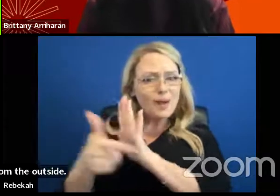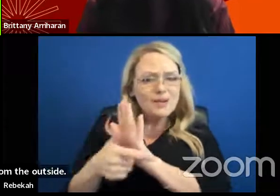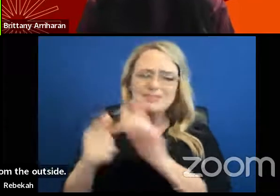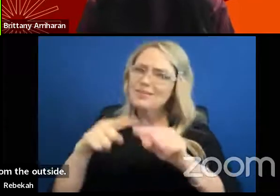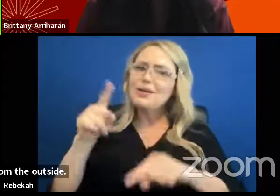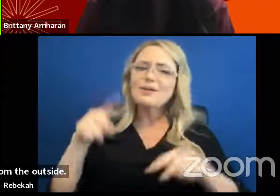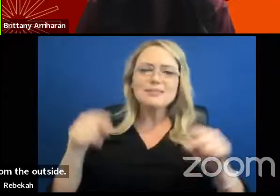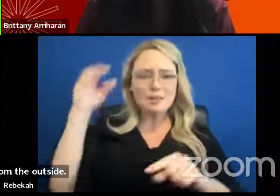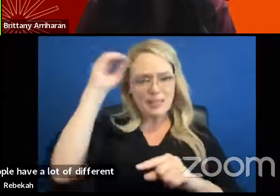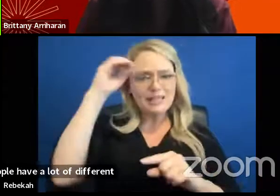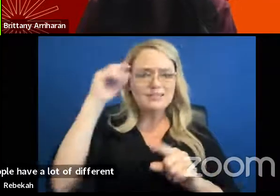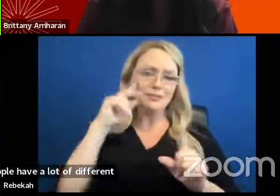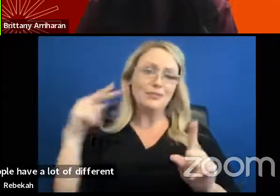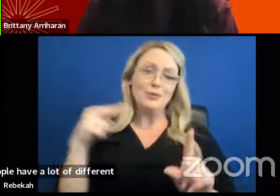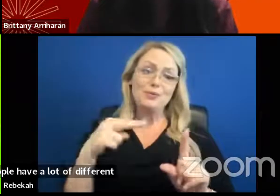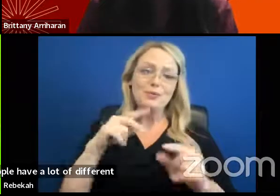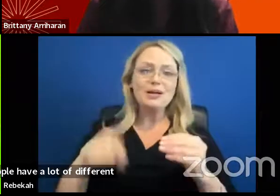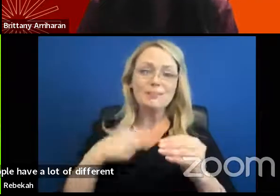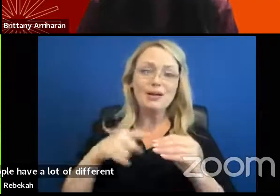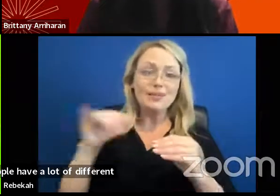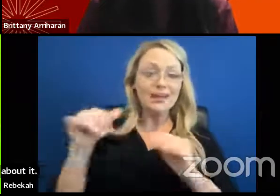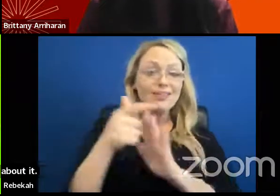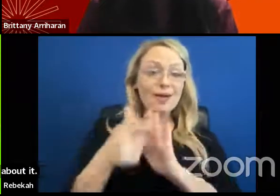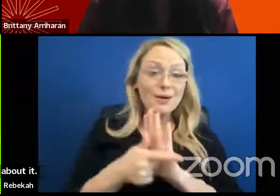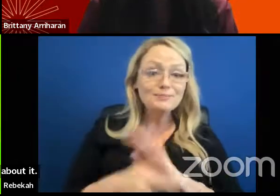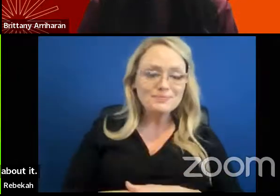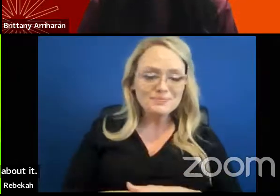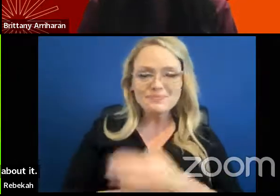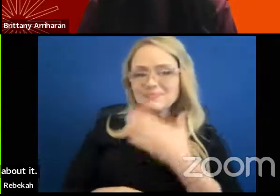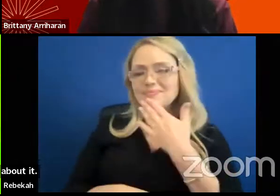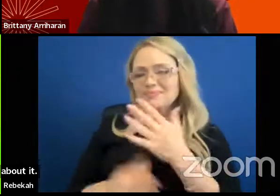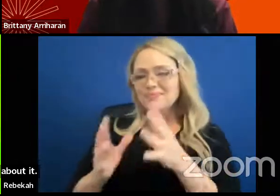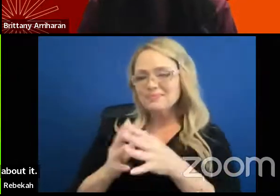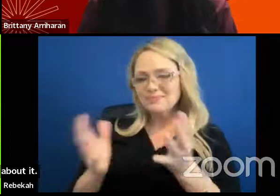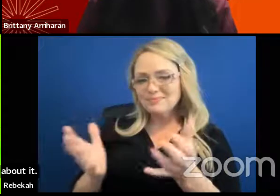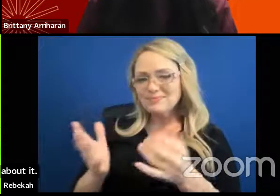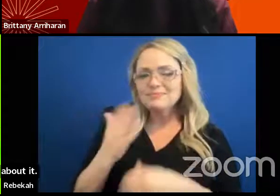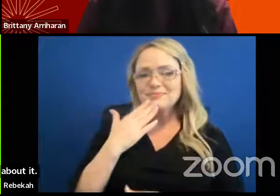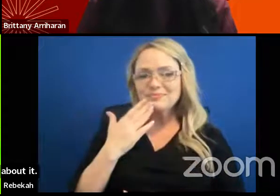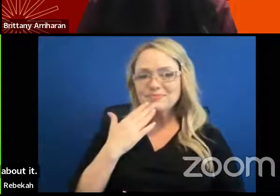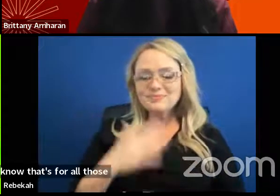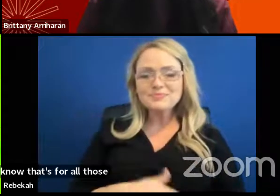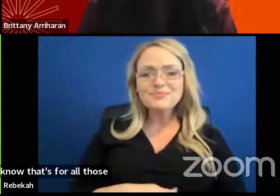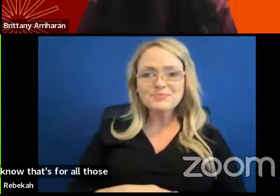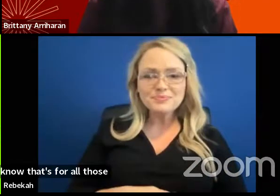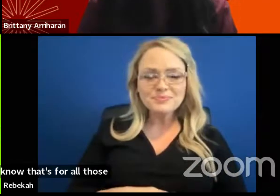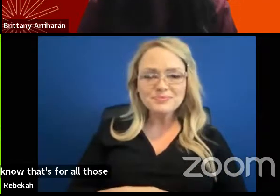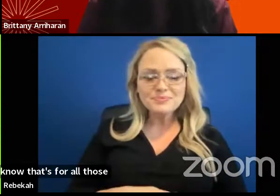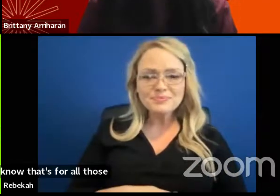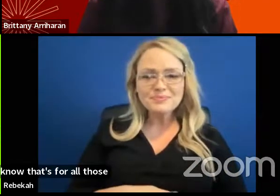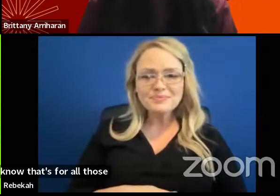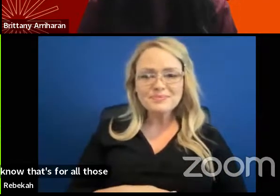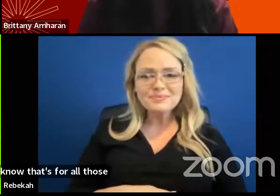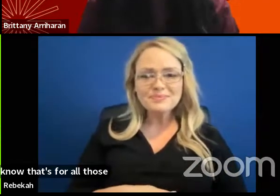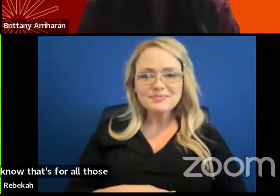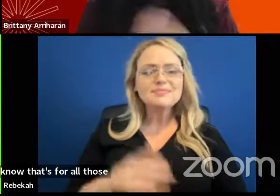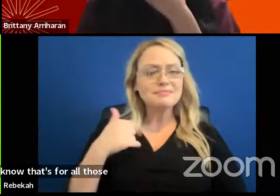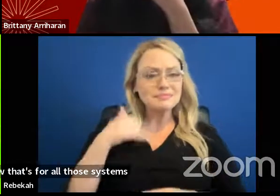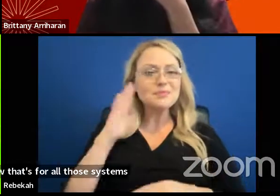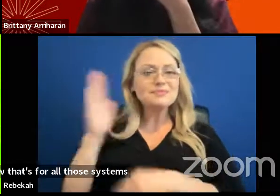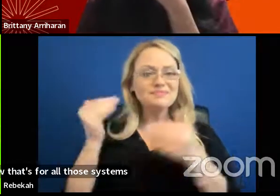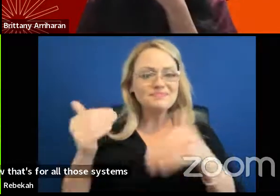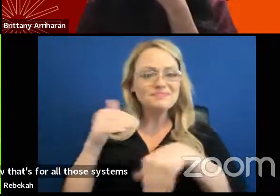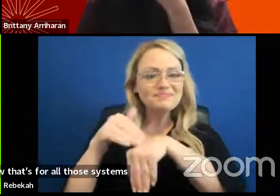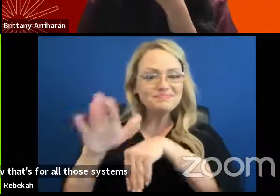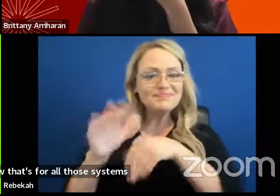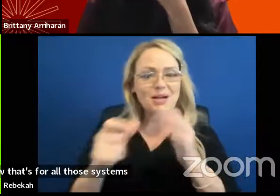it. Thank you so much, Inez, for sharing all of those wisdoms. Yeah, I will send you this